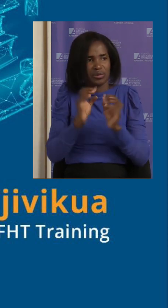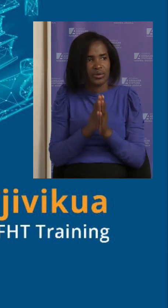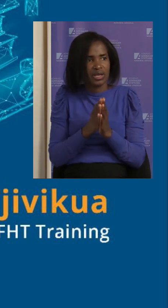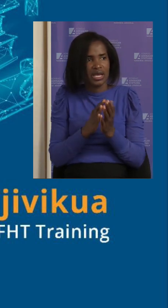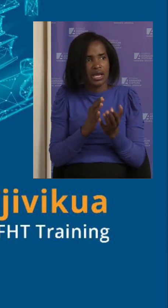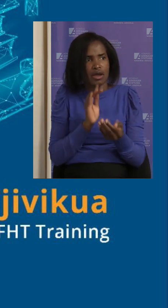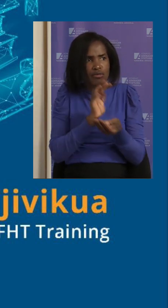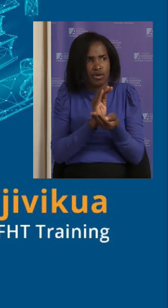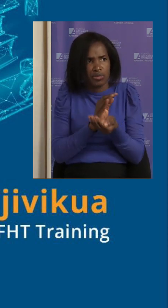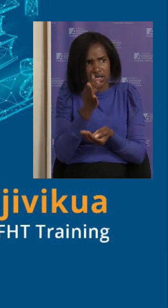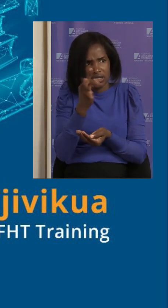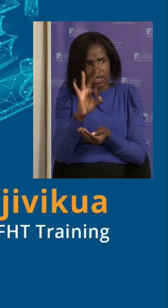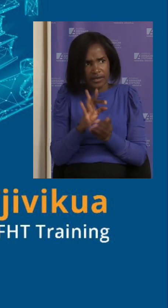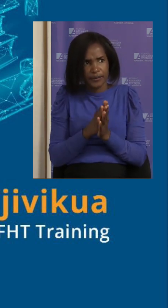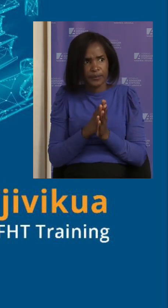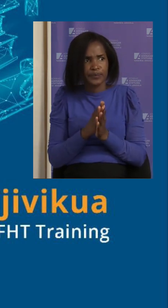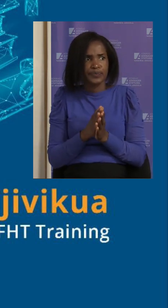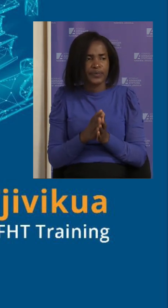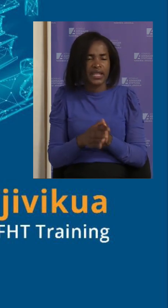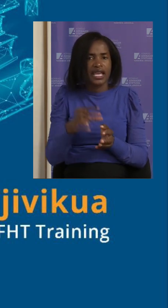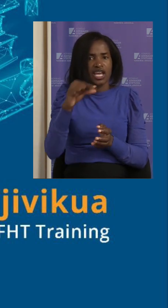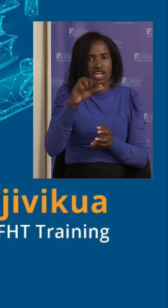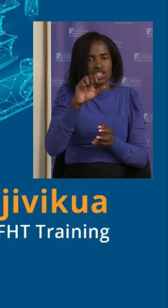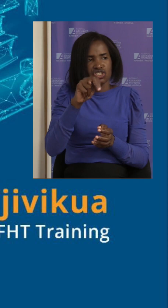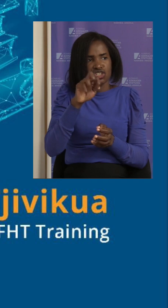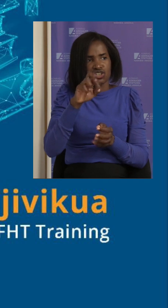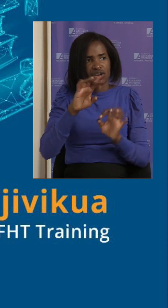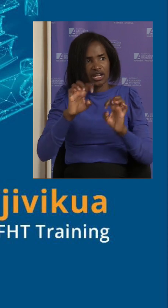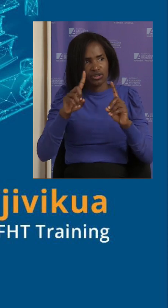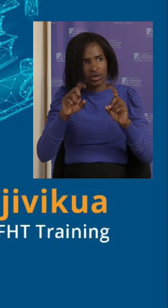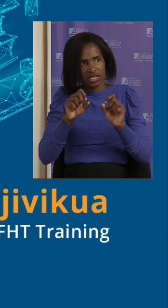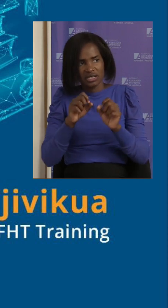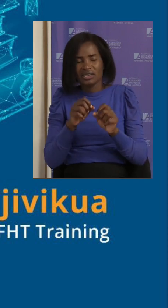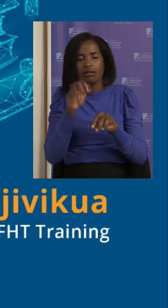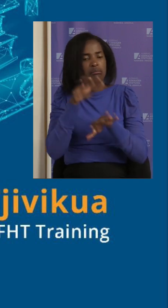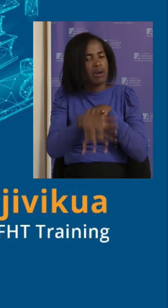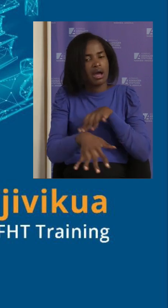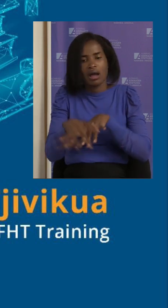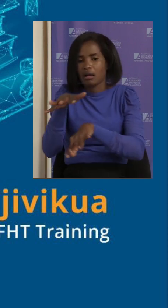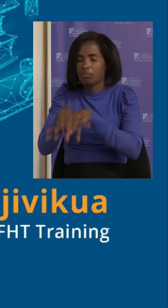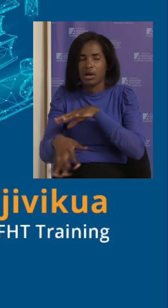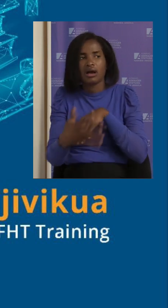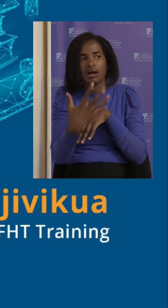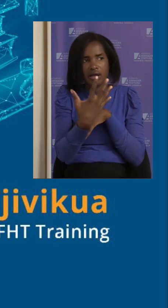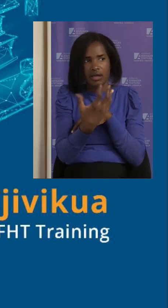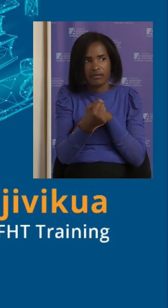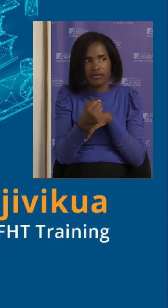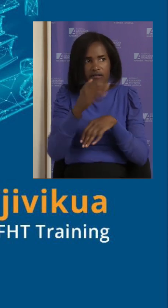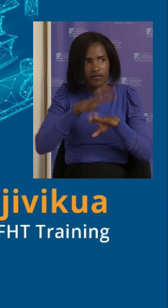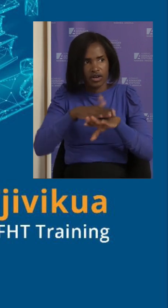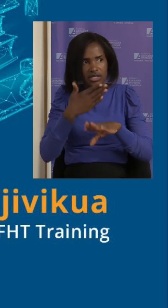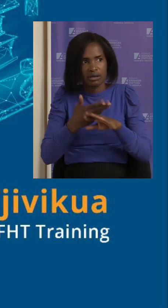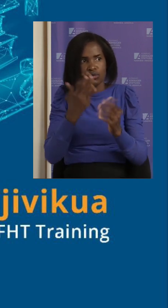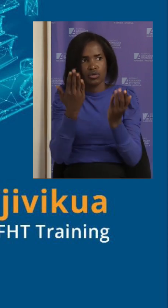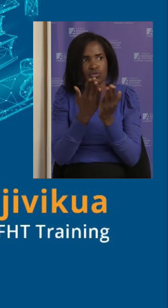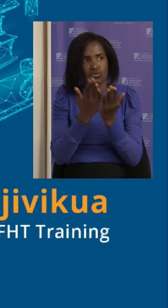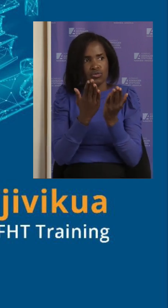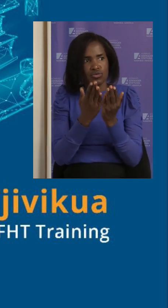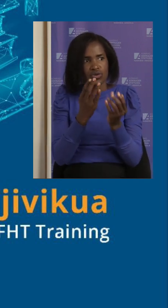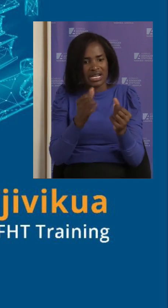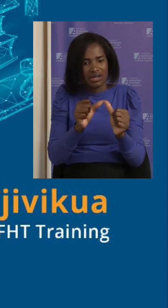number 9, the general education phase. A lot of wastage is still prevalent in the system in the form of dropout, leading to